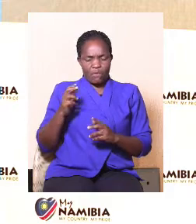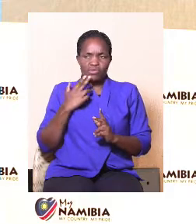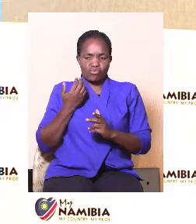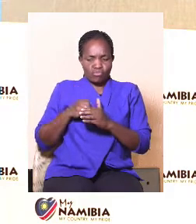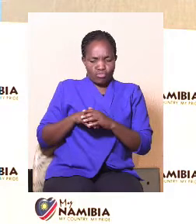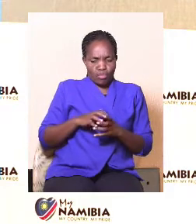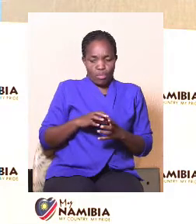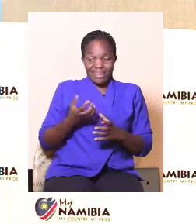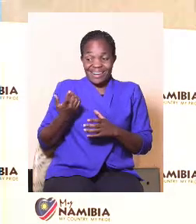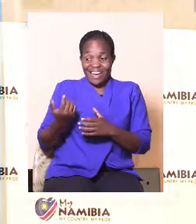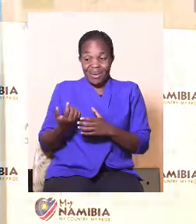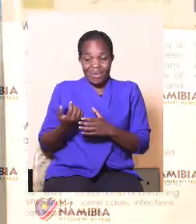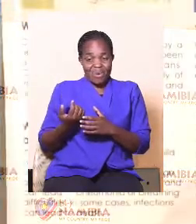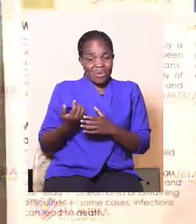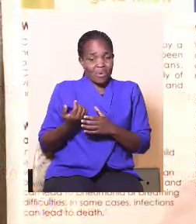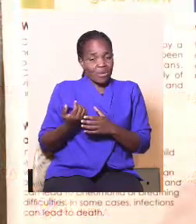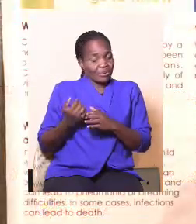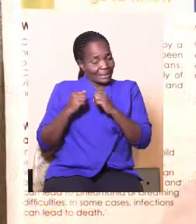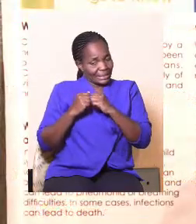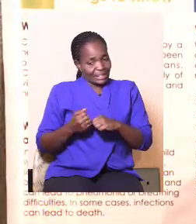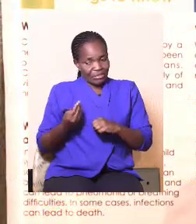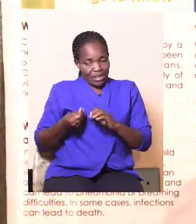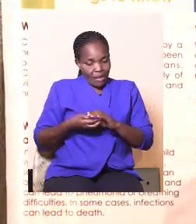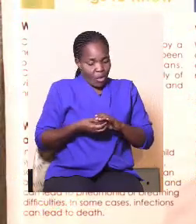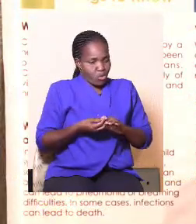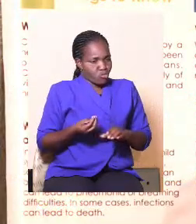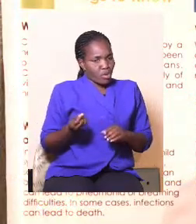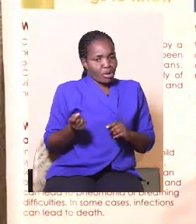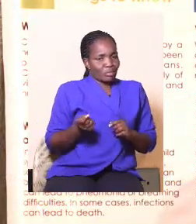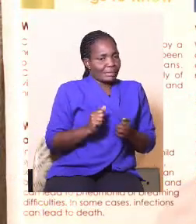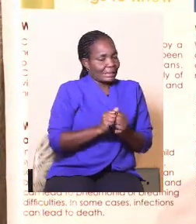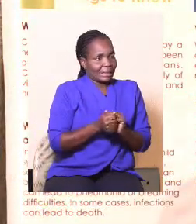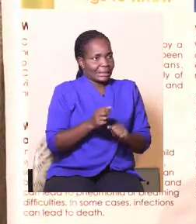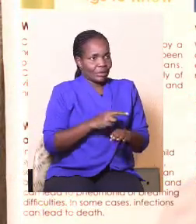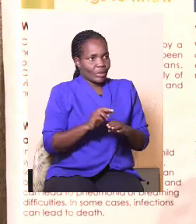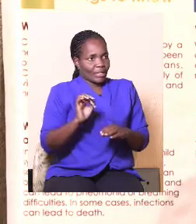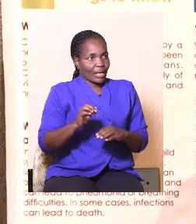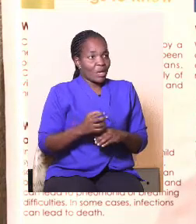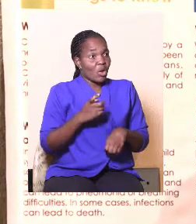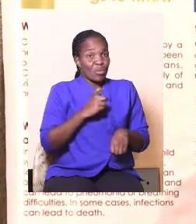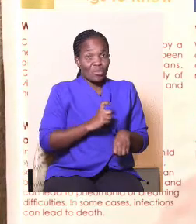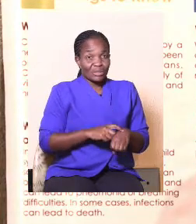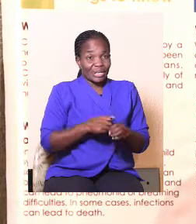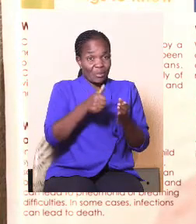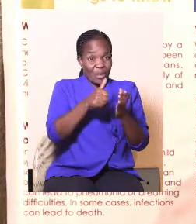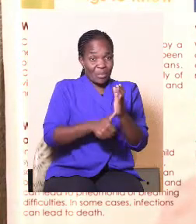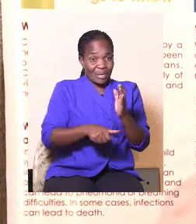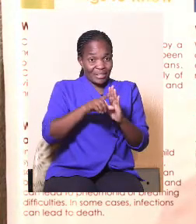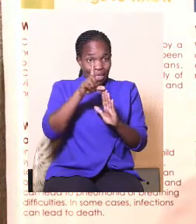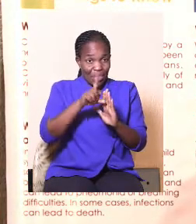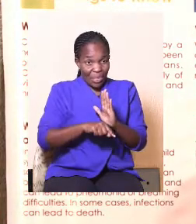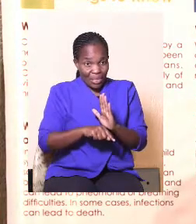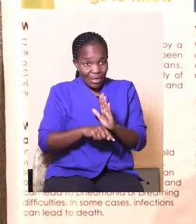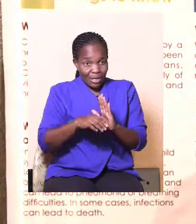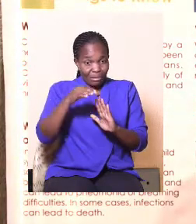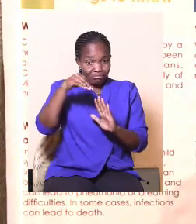Yes, during times of crisis, money always leave what is called developing